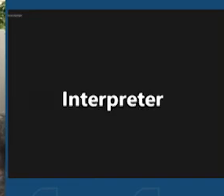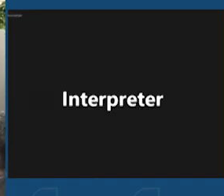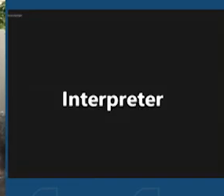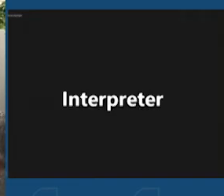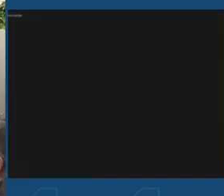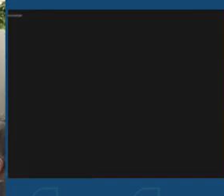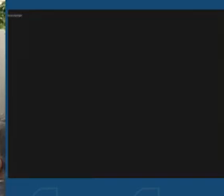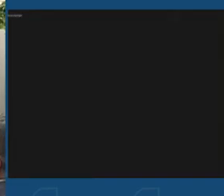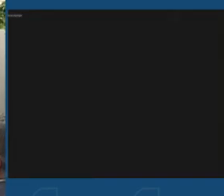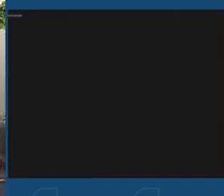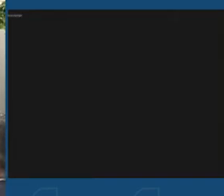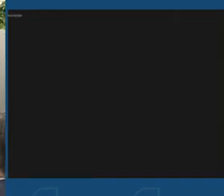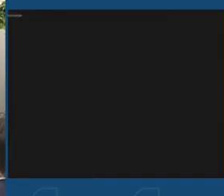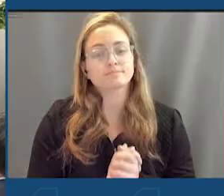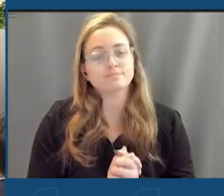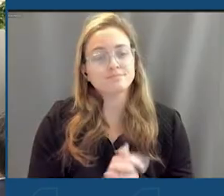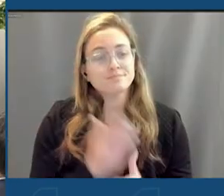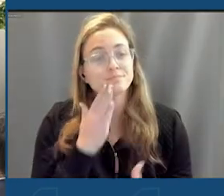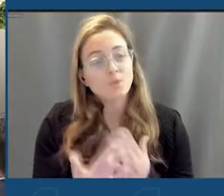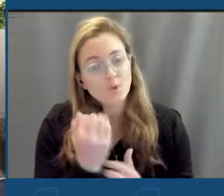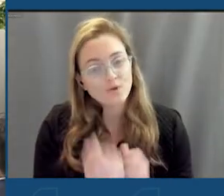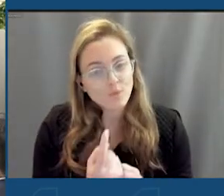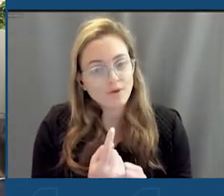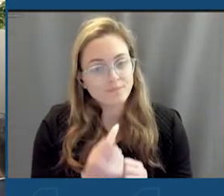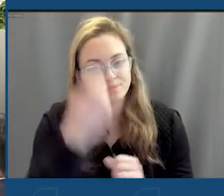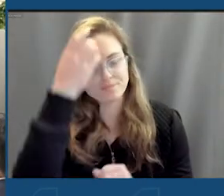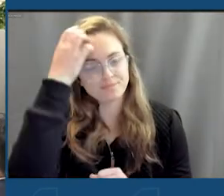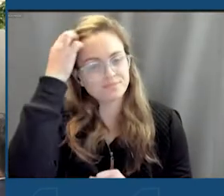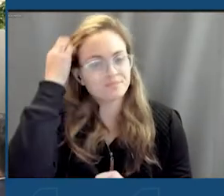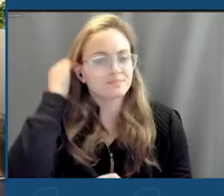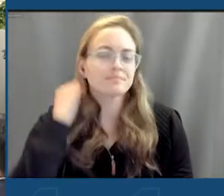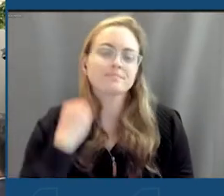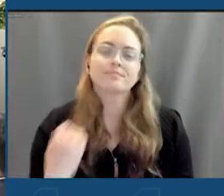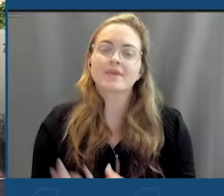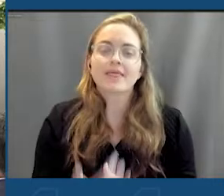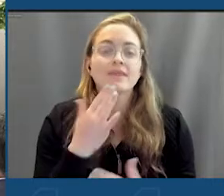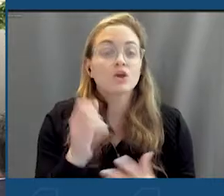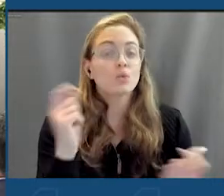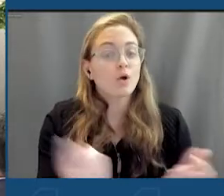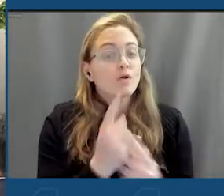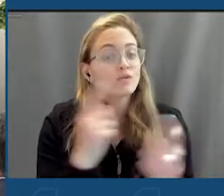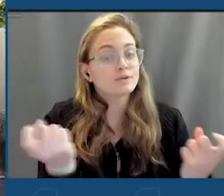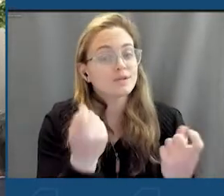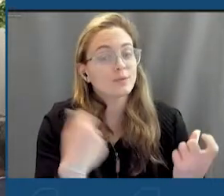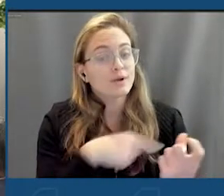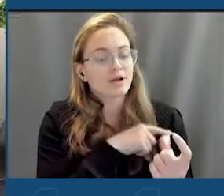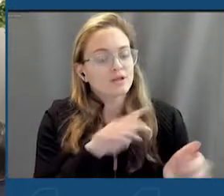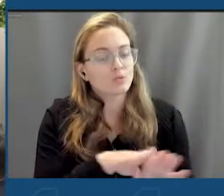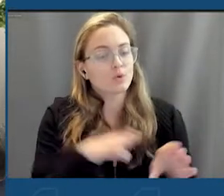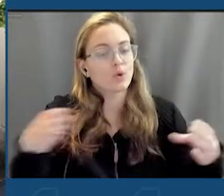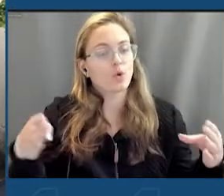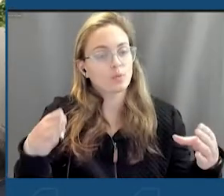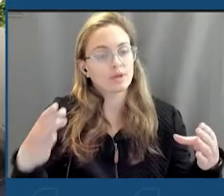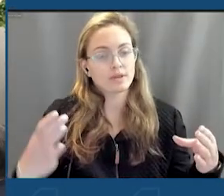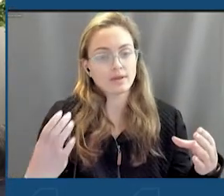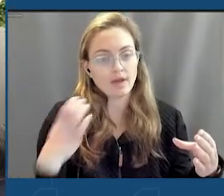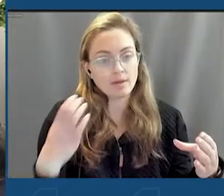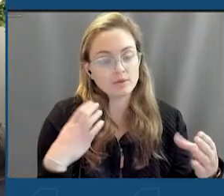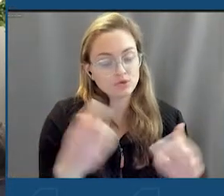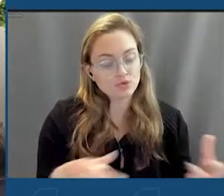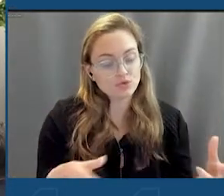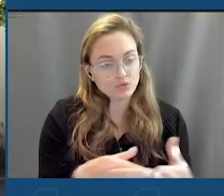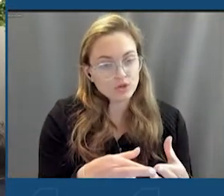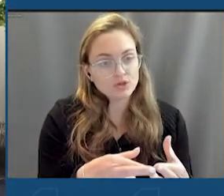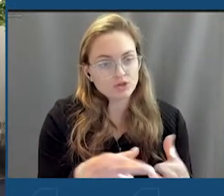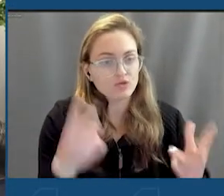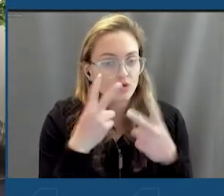Good morning, everyone. Thank you all for taking the time and celebrating with us as we open up the Capital Region Crime Analysis Center, a new facility here within